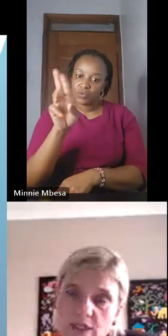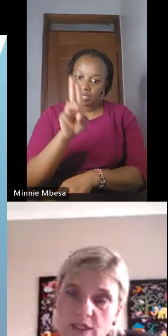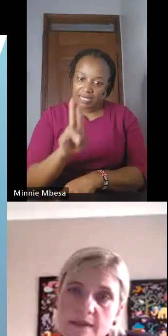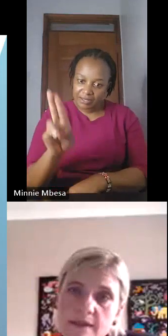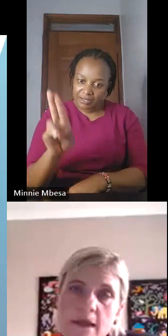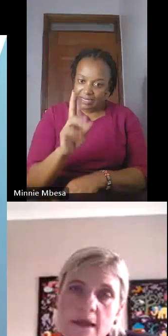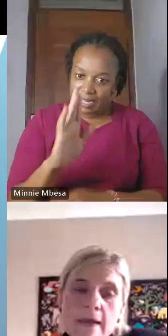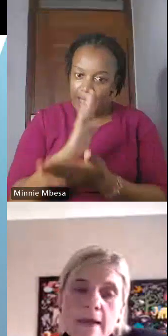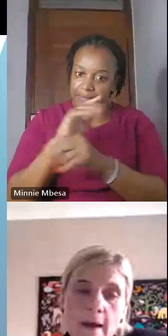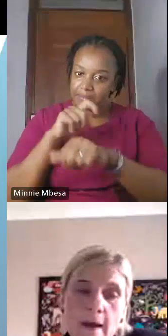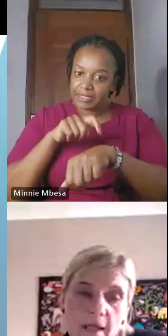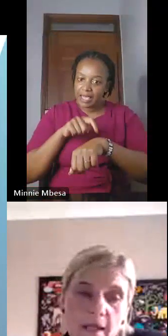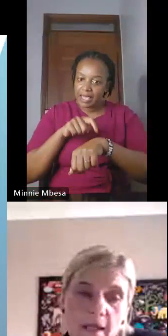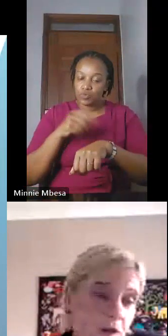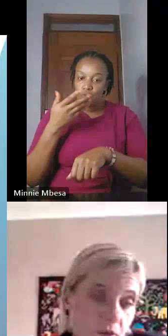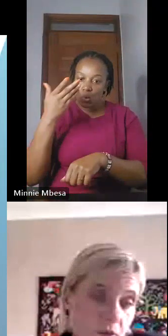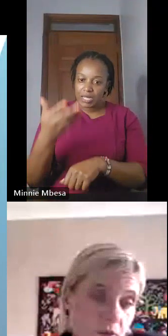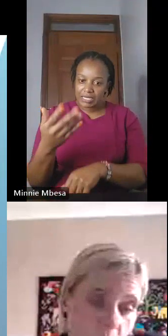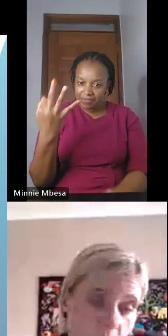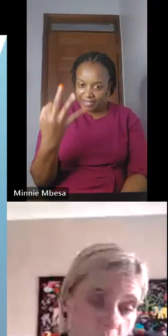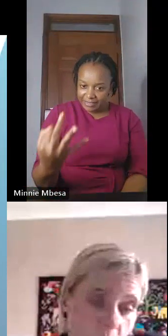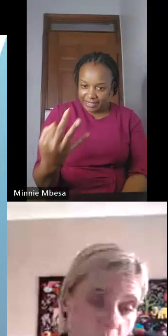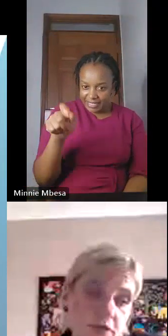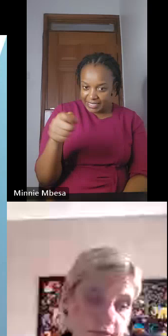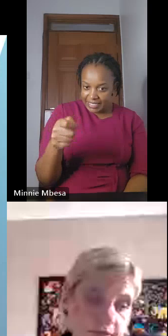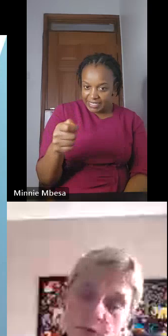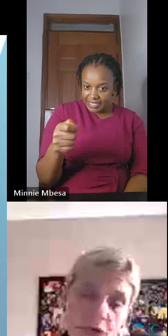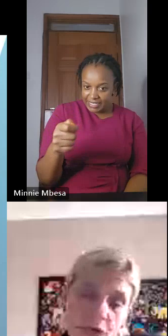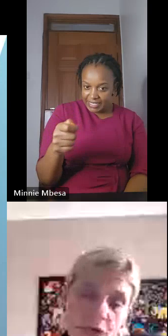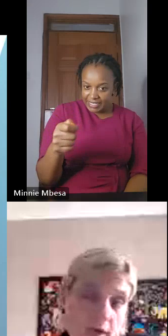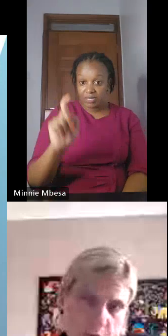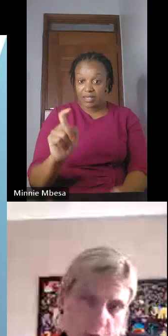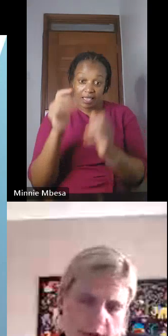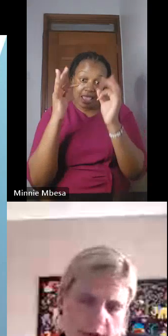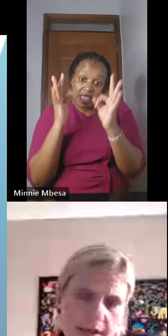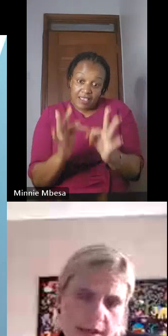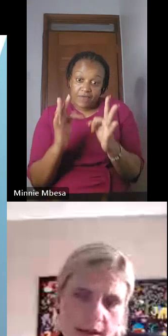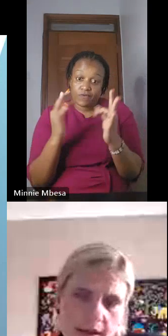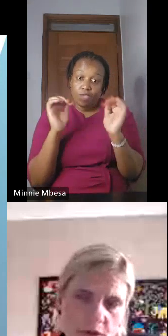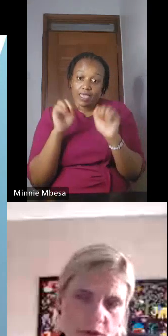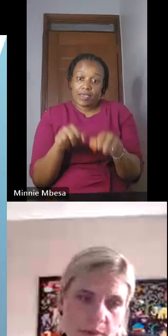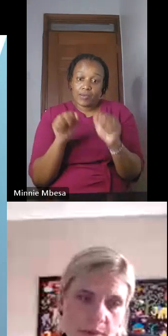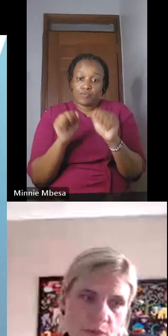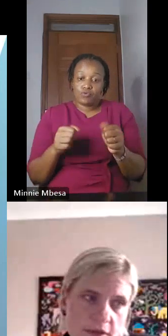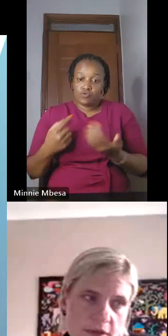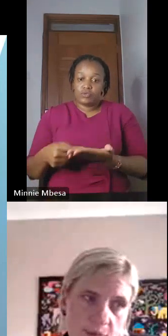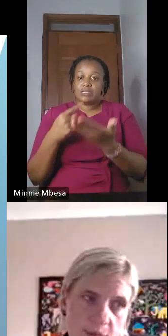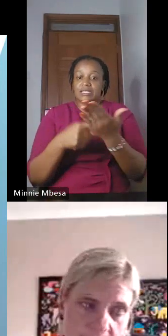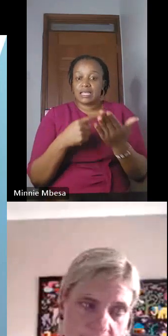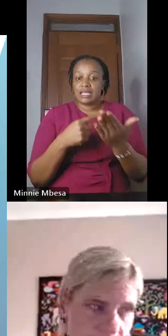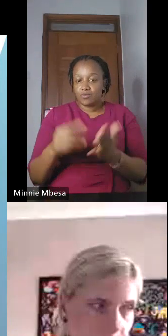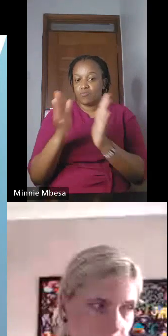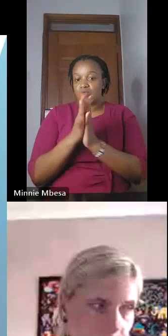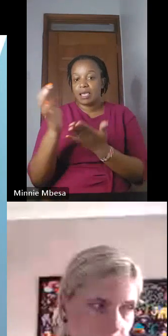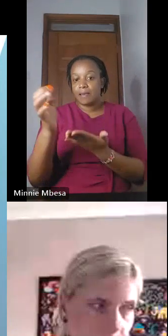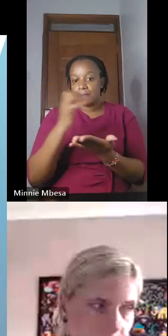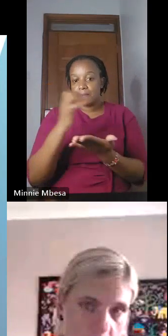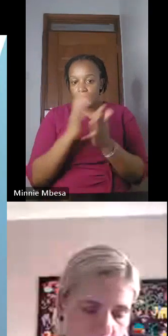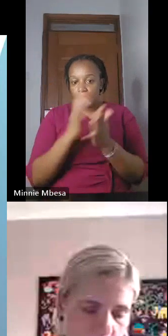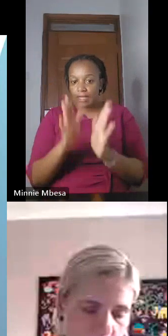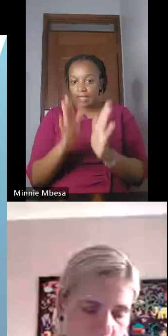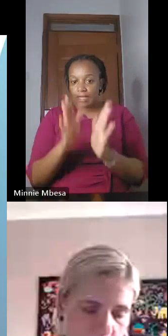key questions. If you are able to discuss with your employer, like, maybe you're working for a private